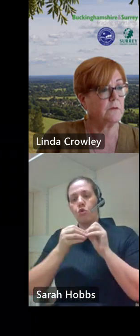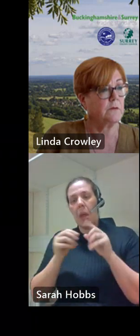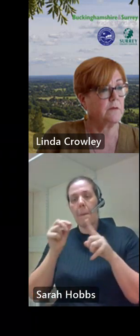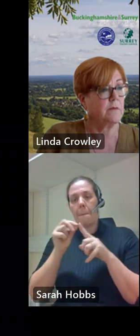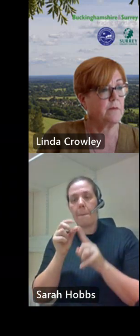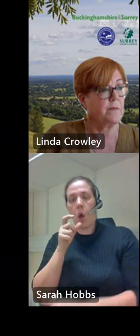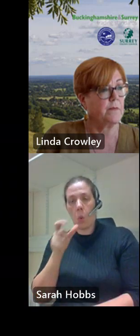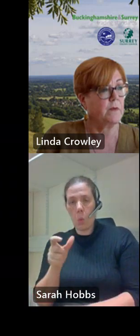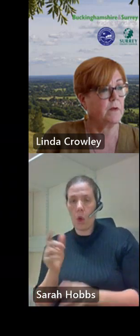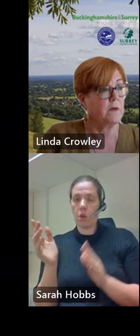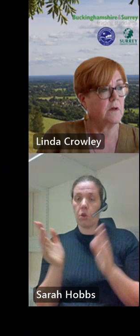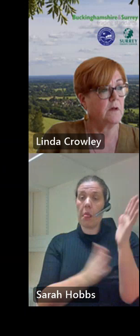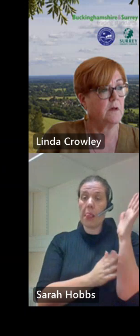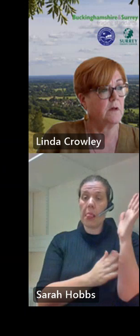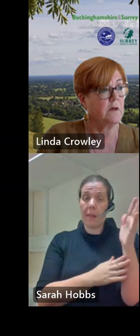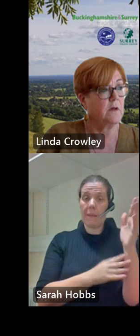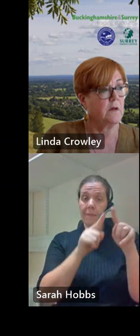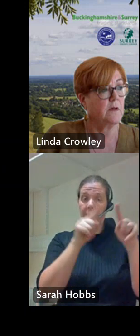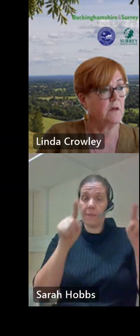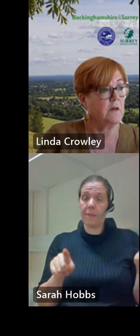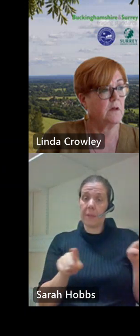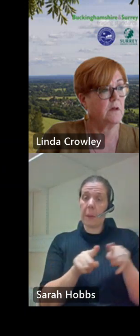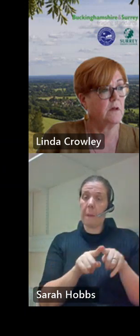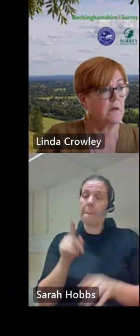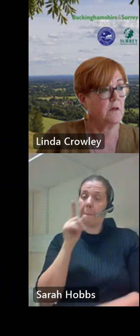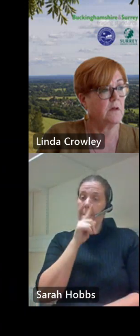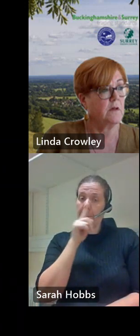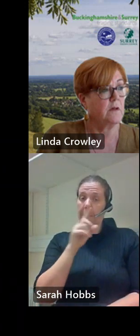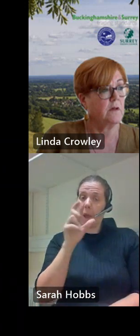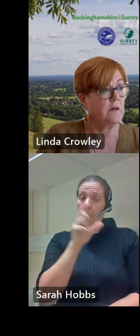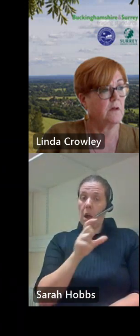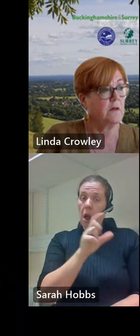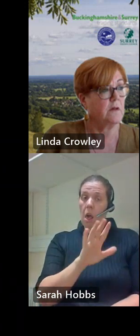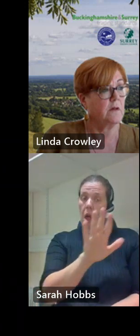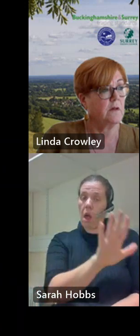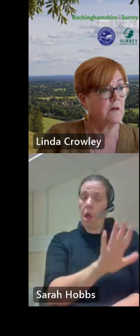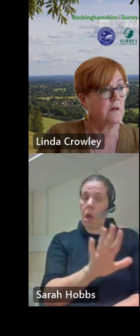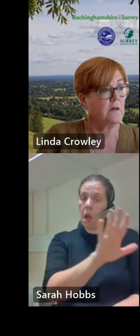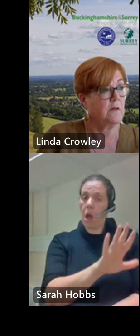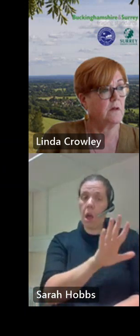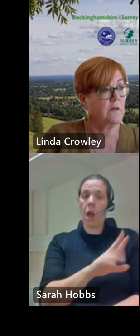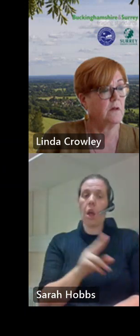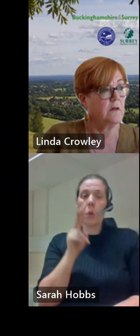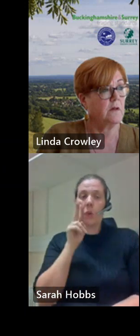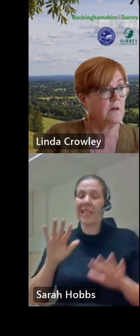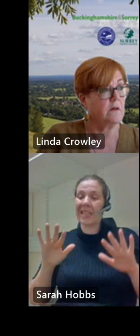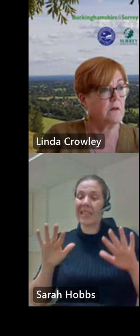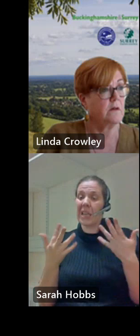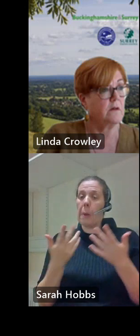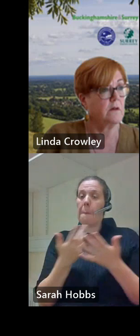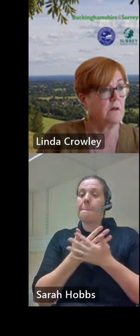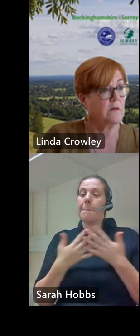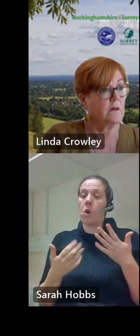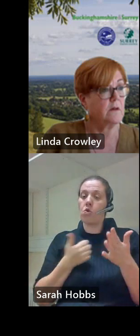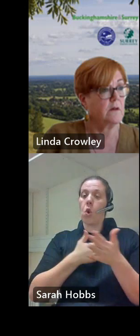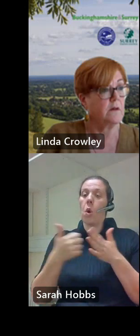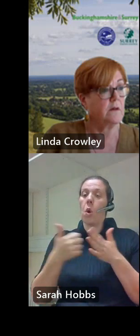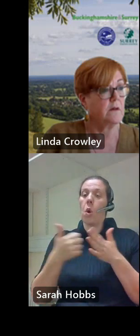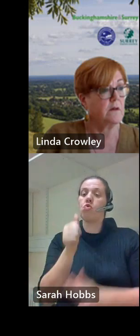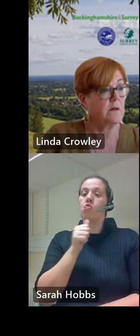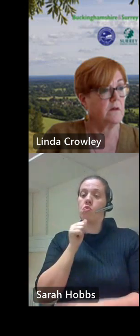the left-hand side, in the sort of the salmon color image, you'll see the 10 most common used